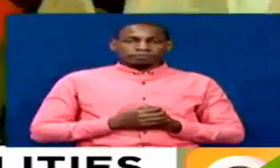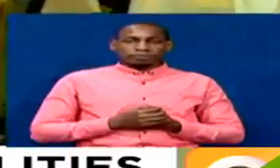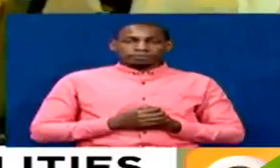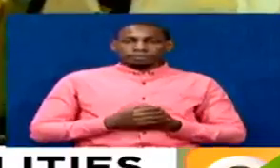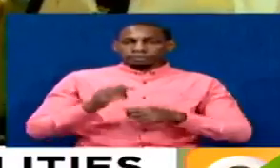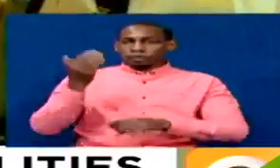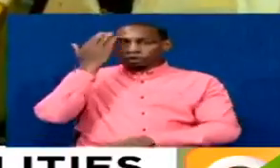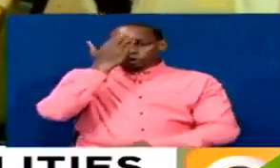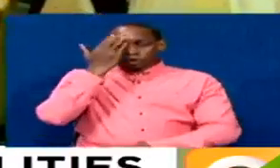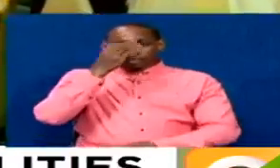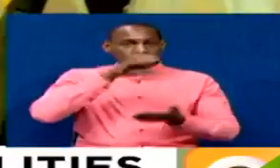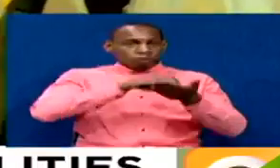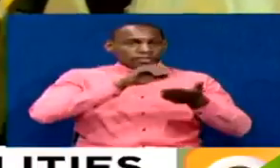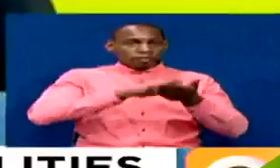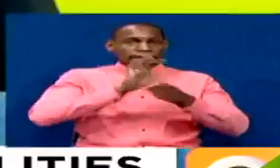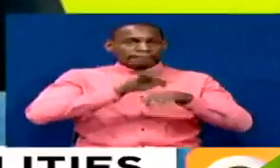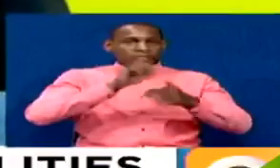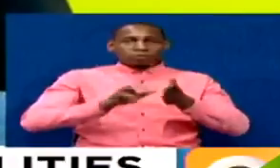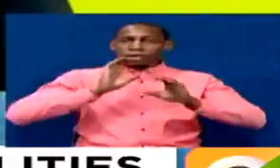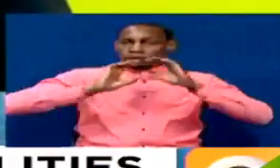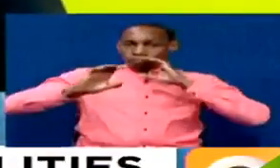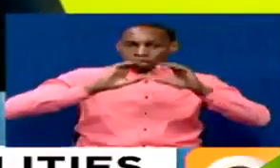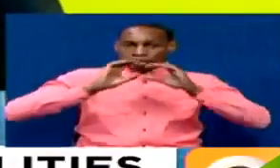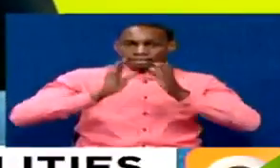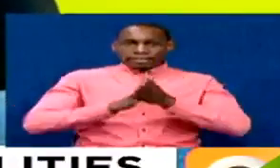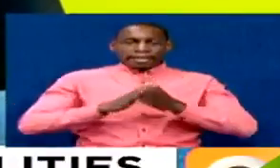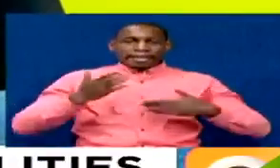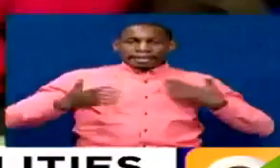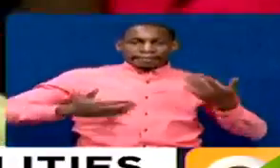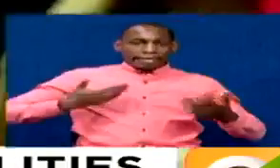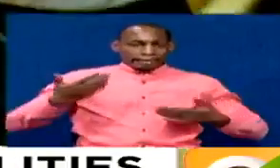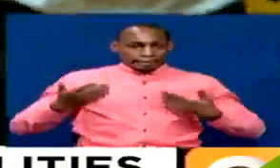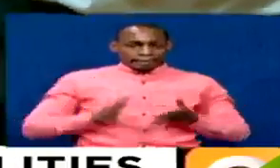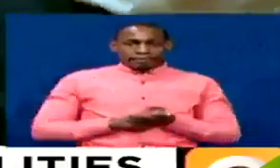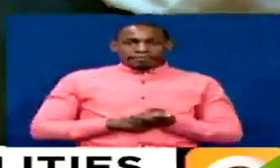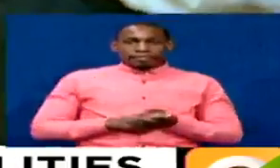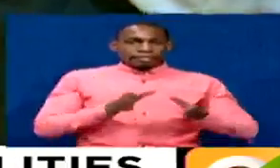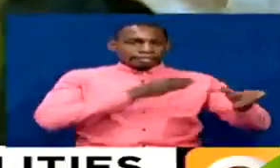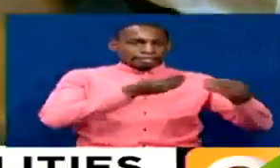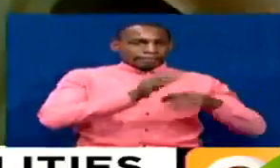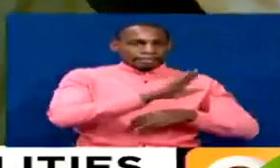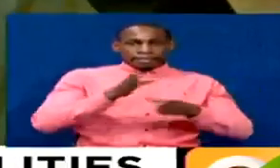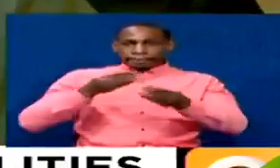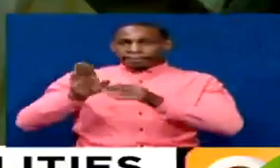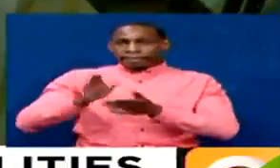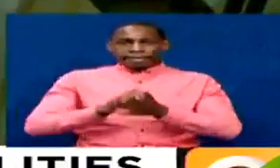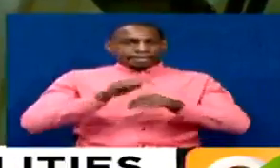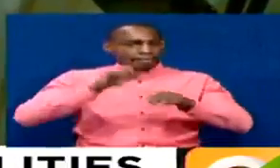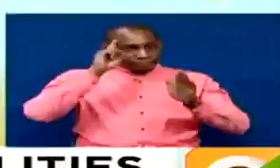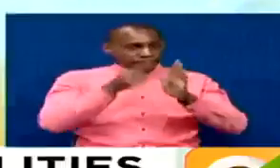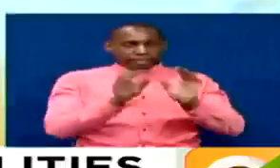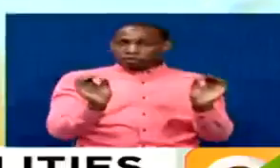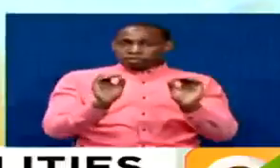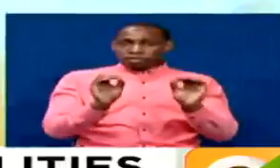While autism is a condition that affects communication and behavior. These disabilities, if